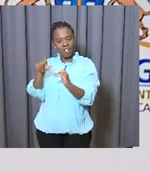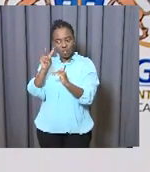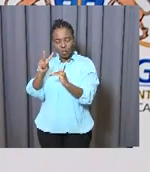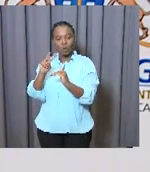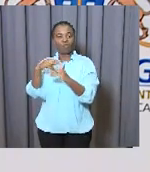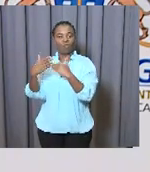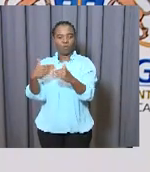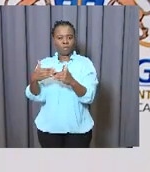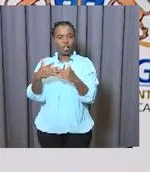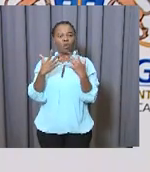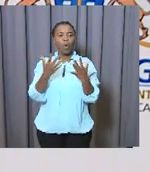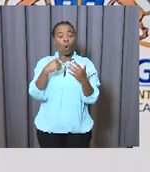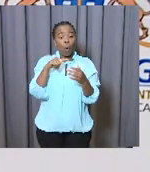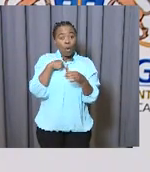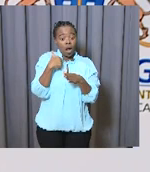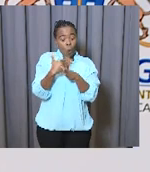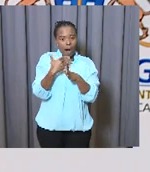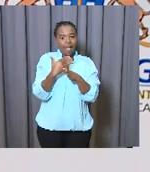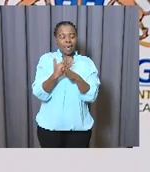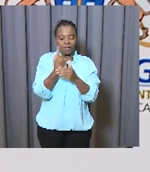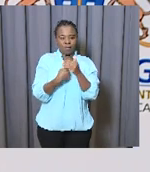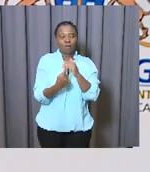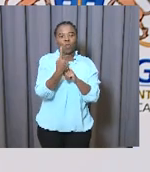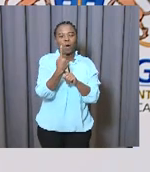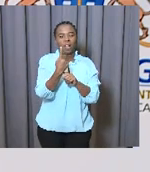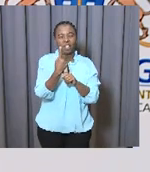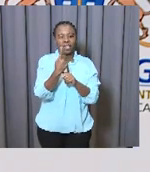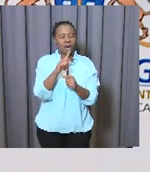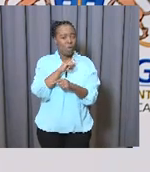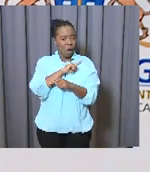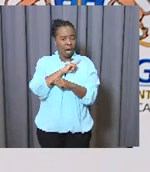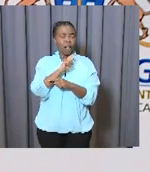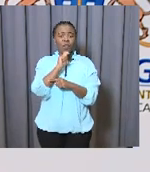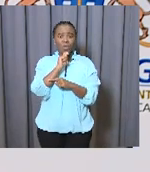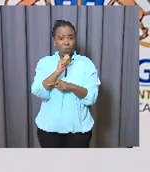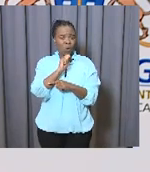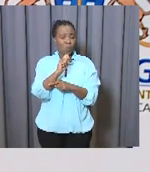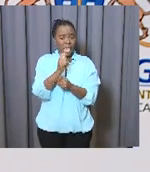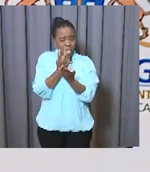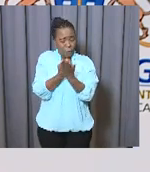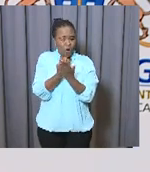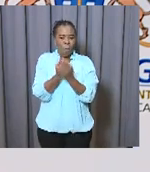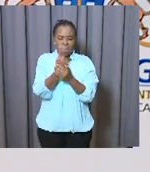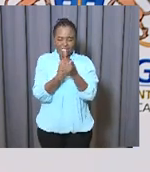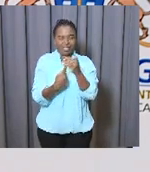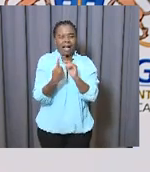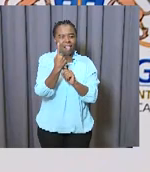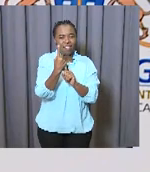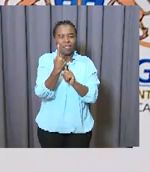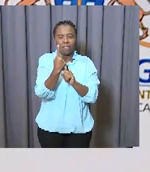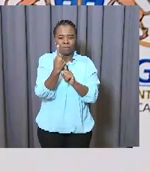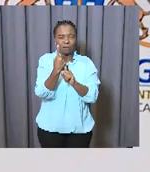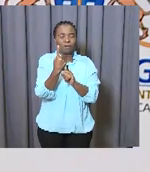So we are working as one because it is true that we are a single economy. If you don't